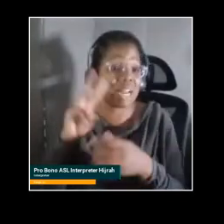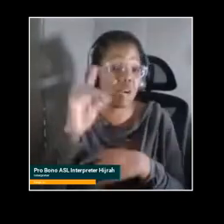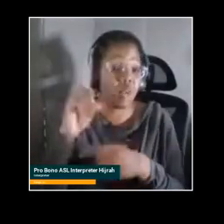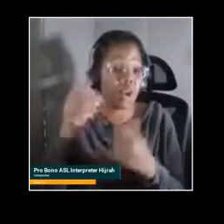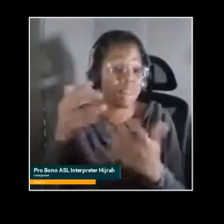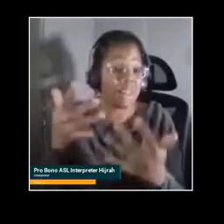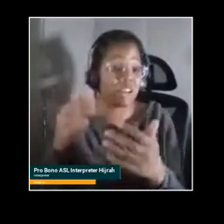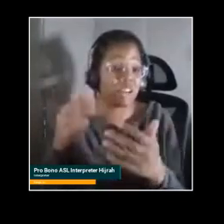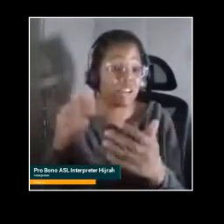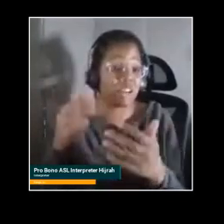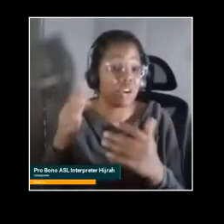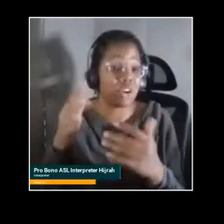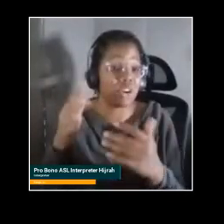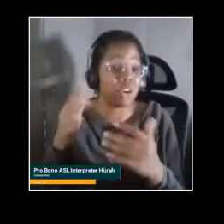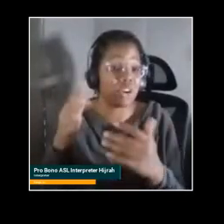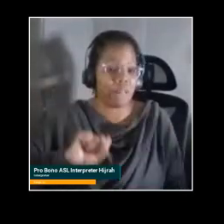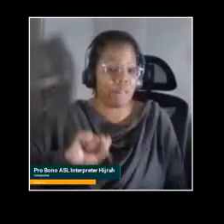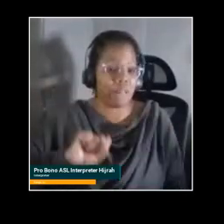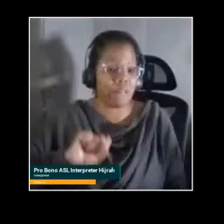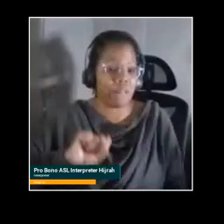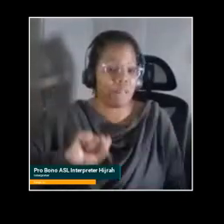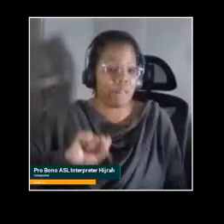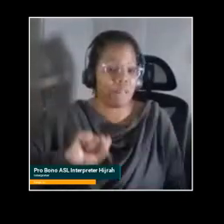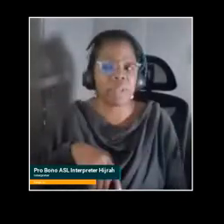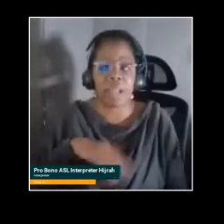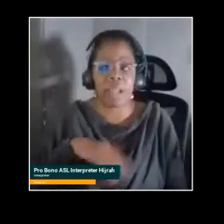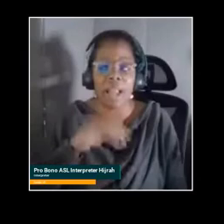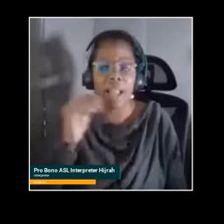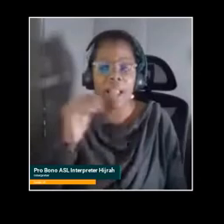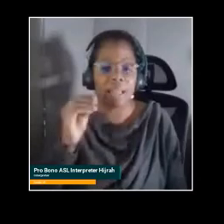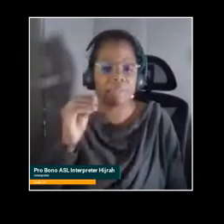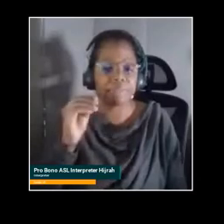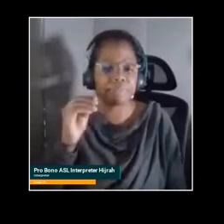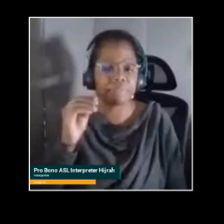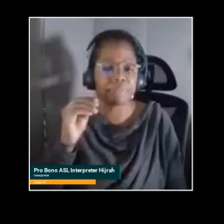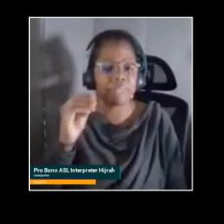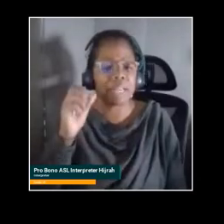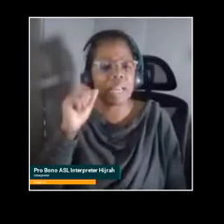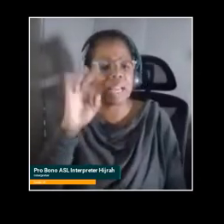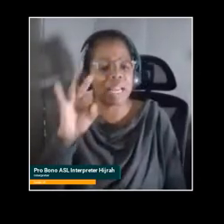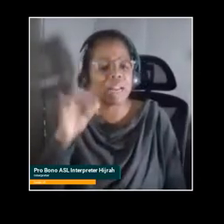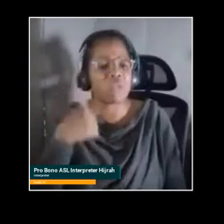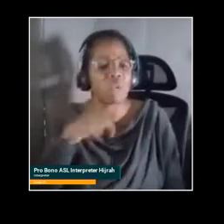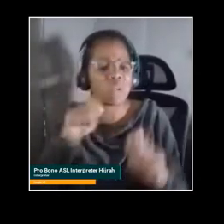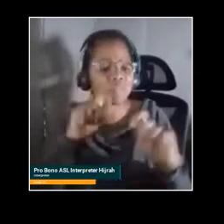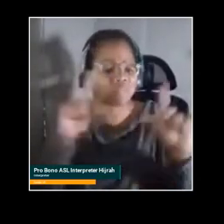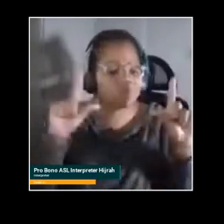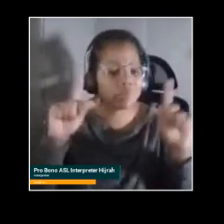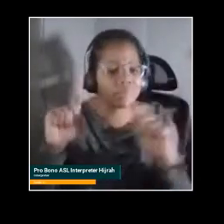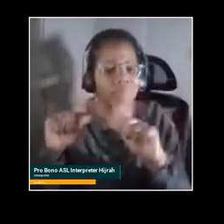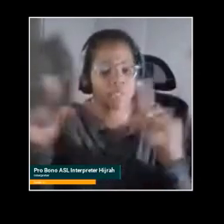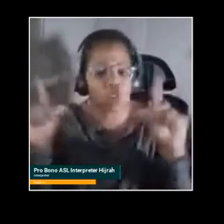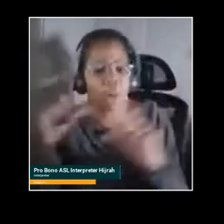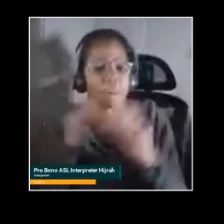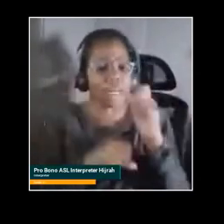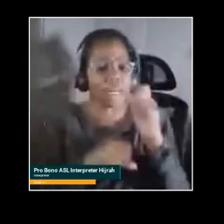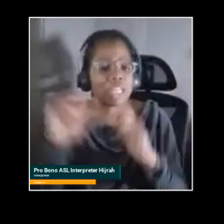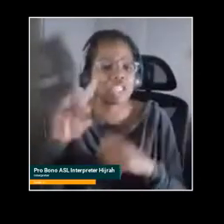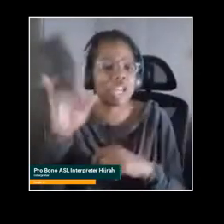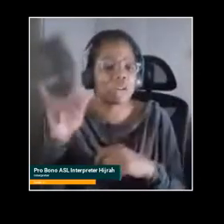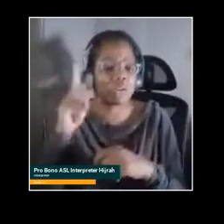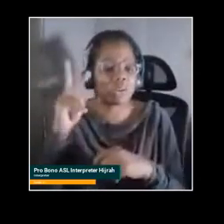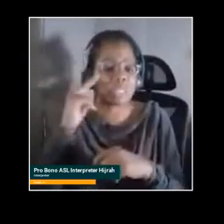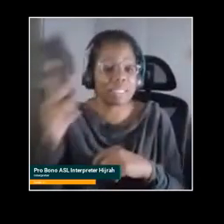wildfire than the south part of US. And if we are zooming to each county, as you can see, this Crook County that